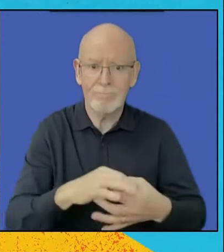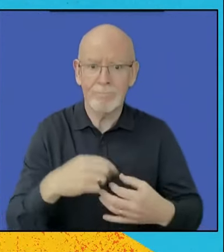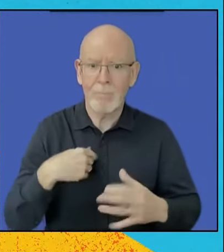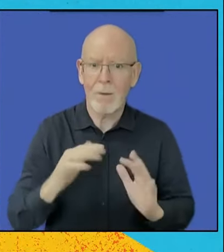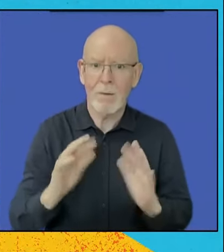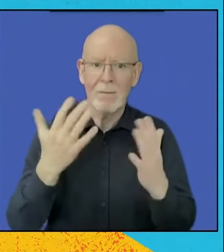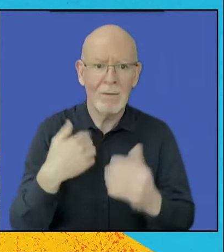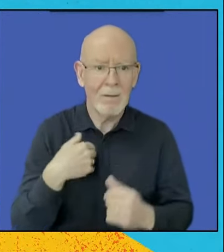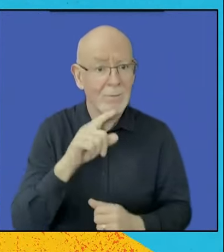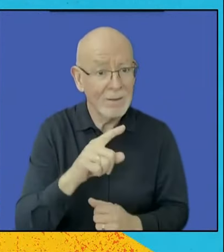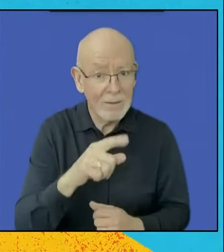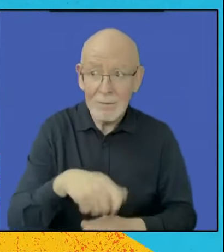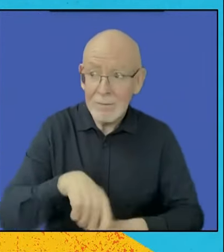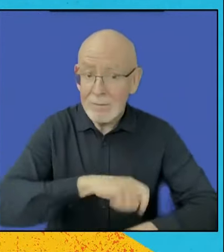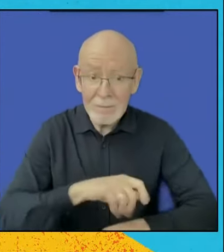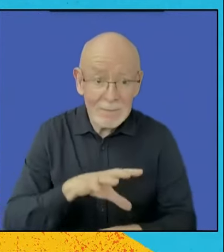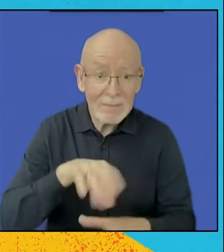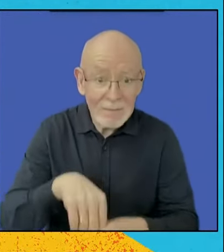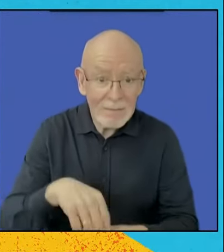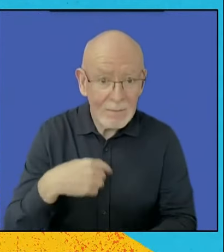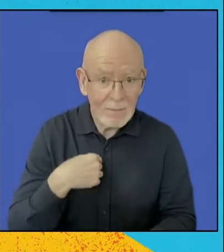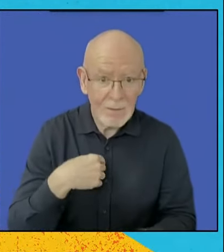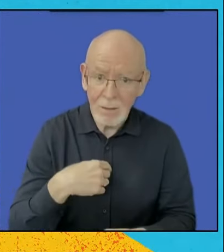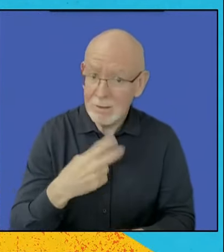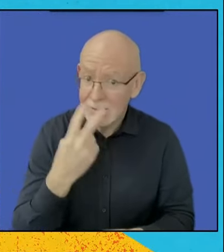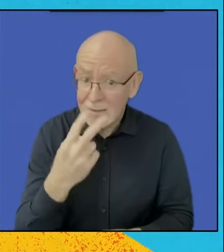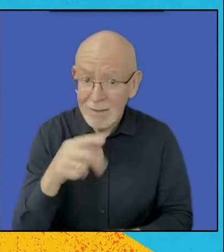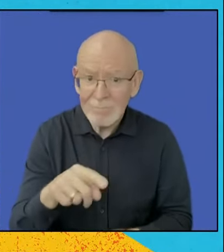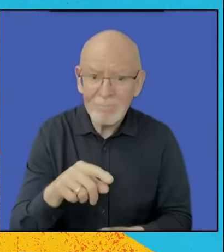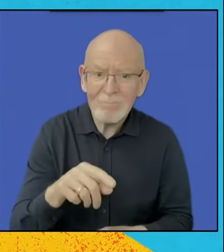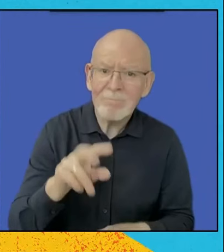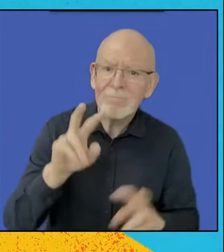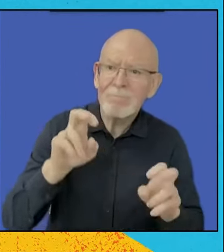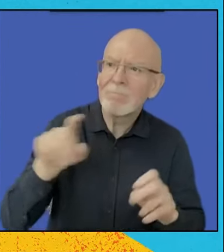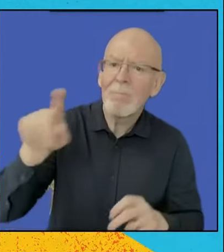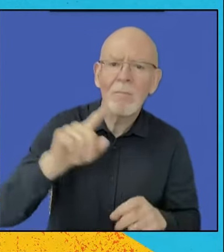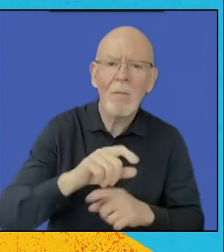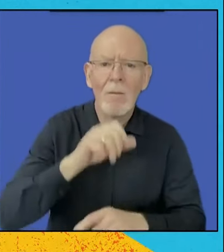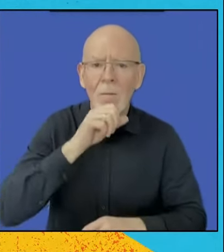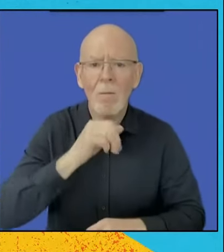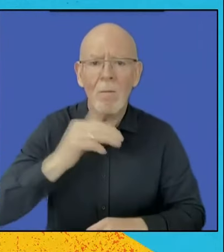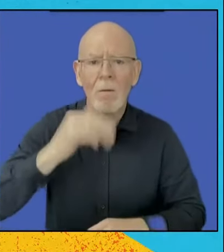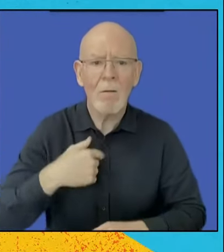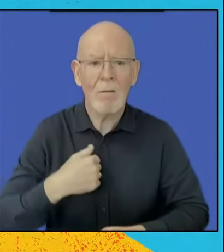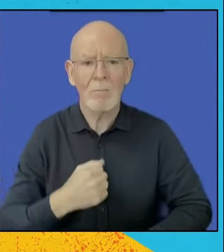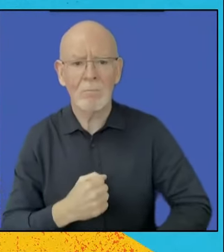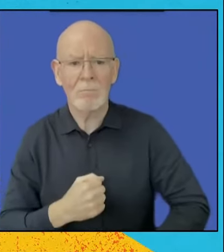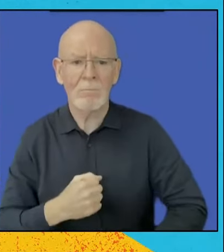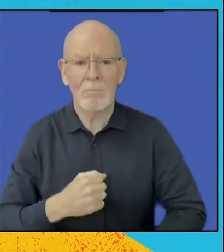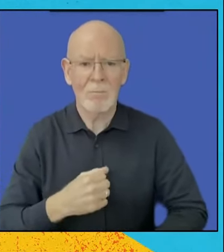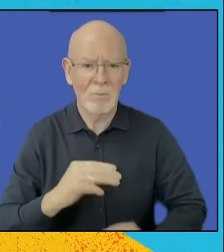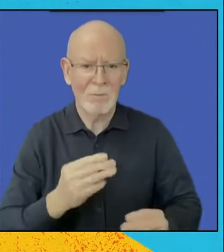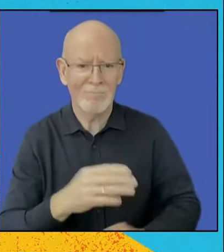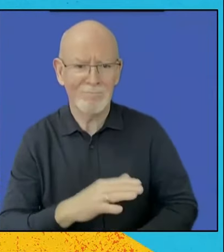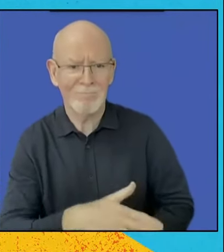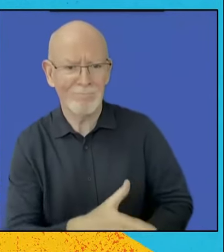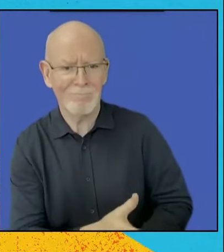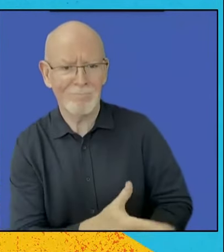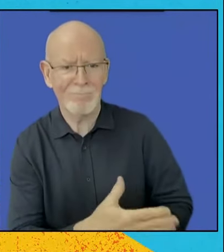change the world. So that's one of the main challenges in terms of activism. Now talking about intersectionality, what